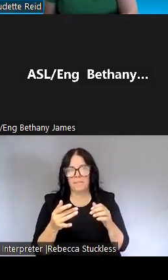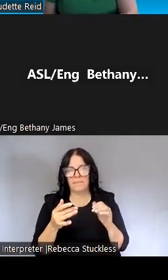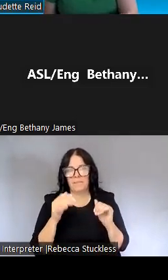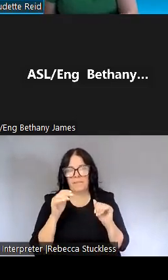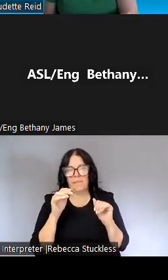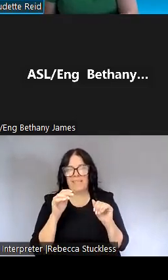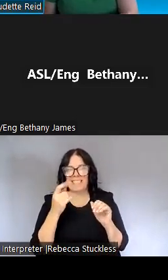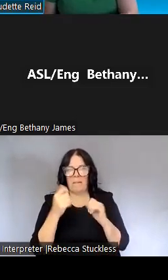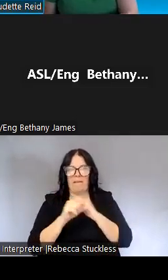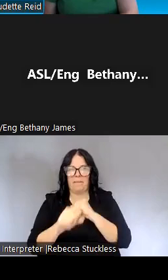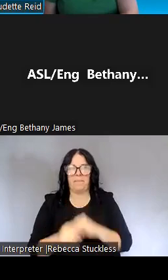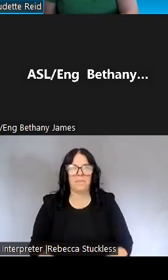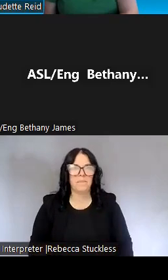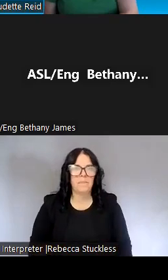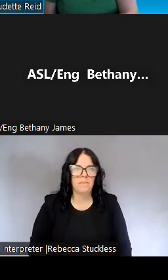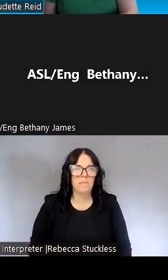on.